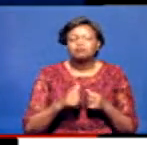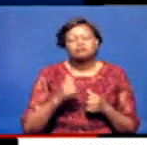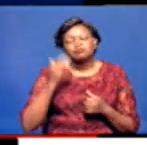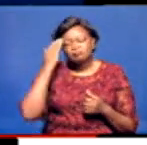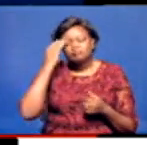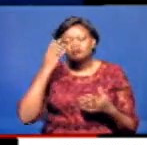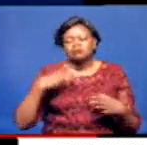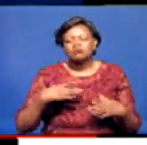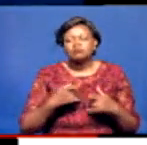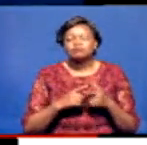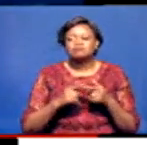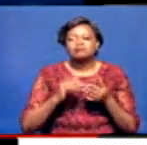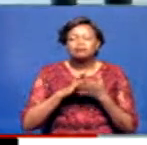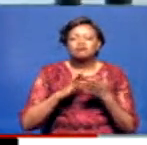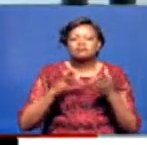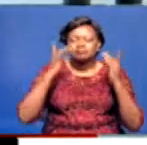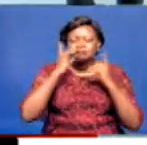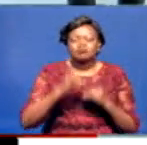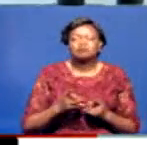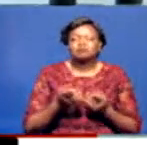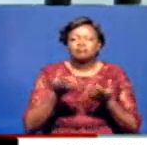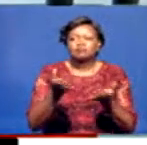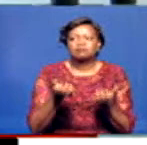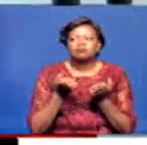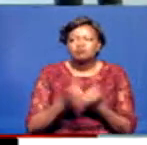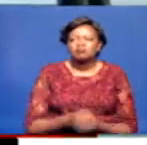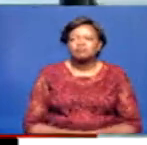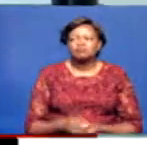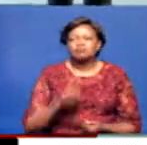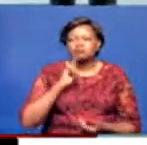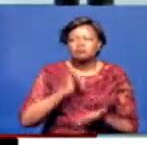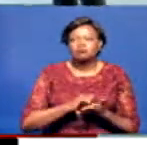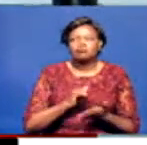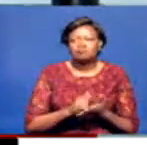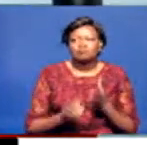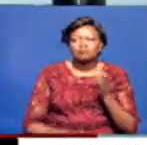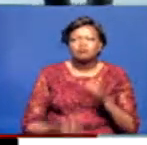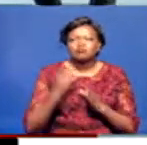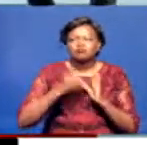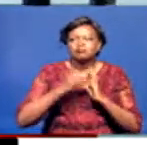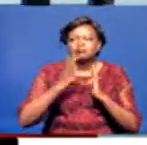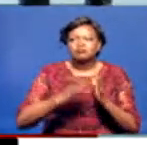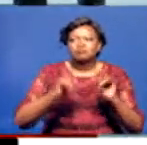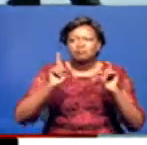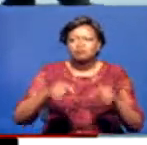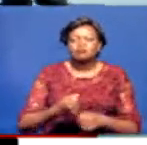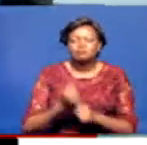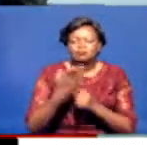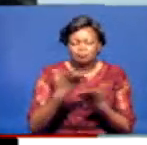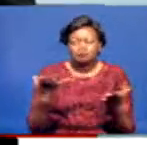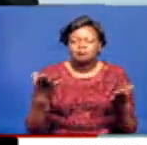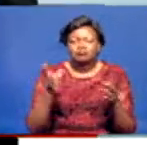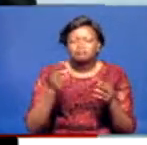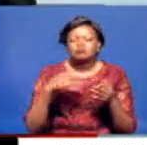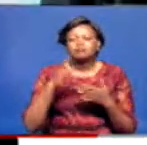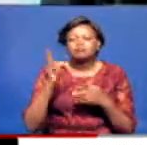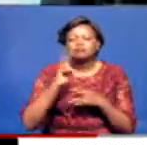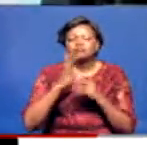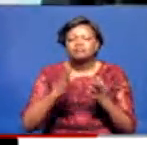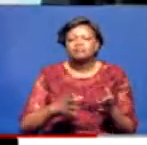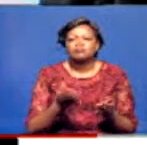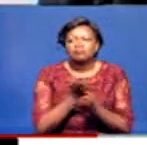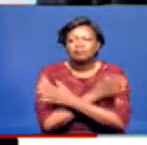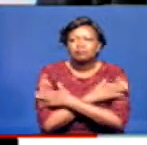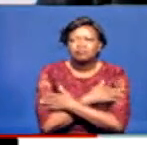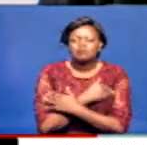their decisions on their content needs. Amin says product developers should make their gadgets more user-friendly to appeal to the